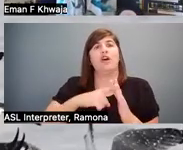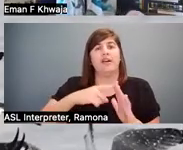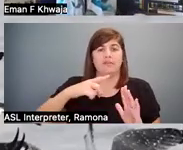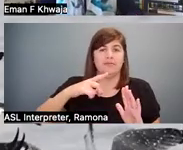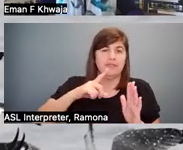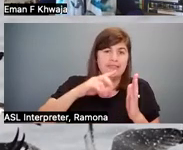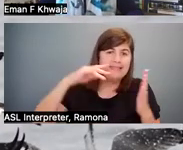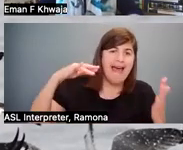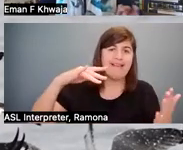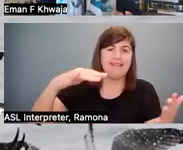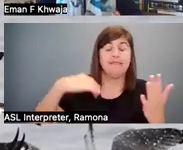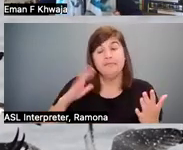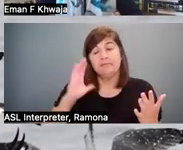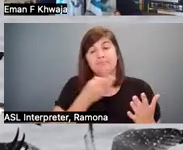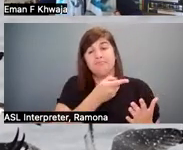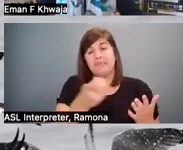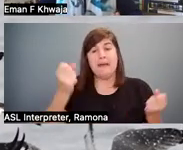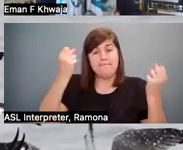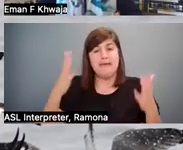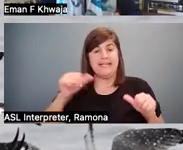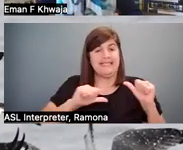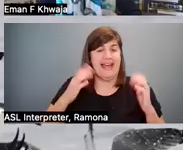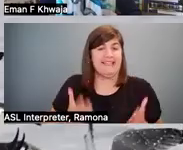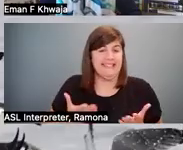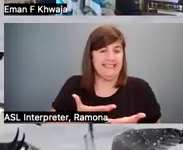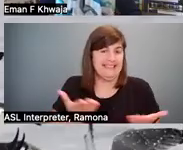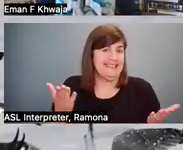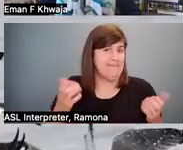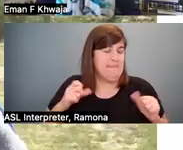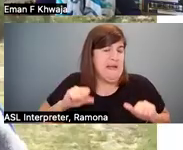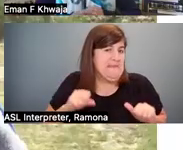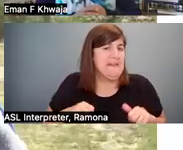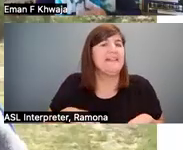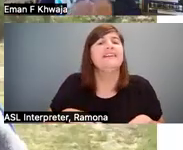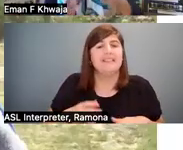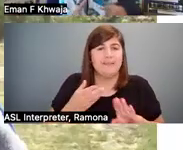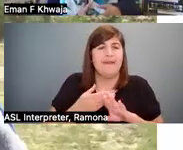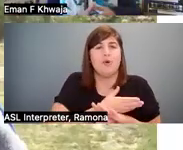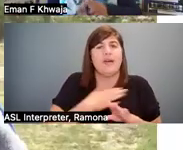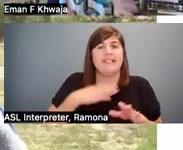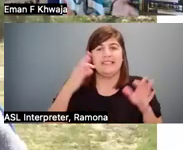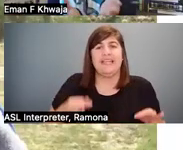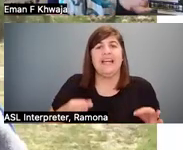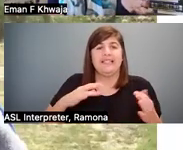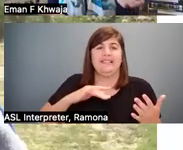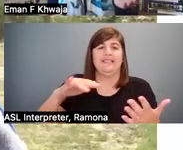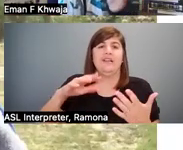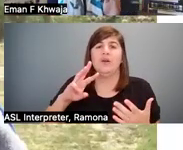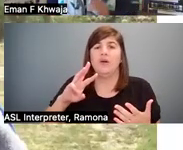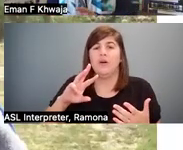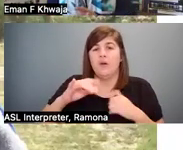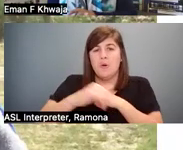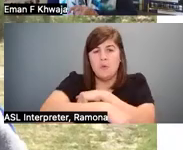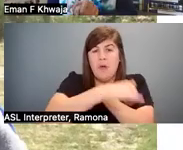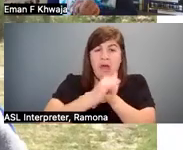are a lot of aspiring scientists in the room with us today. So before I decided I wanted to do whales, I kind of had no idea what I was